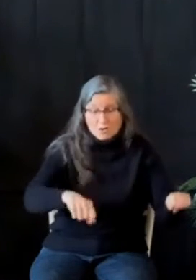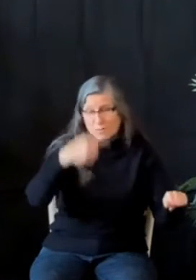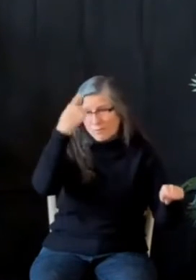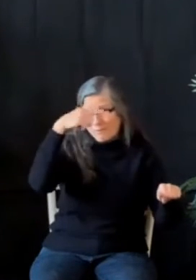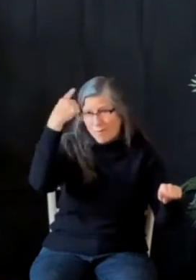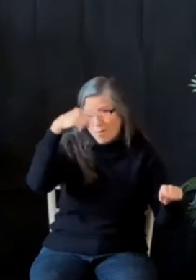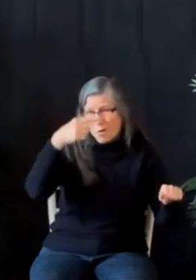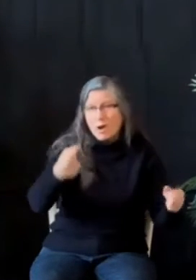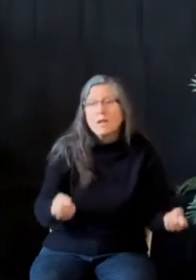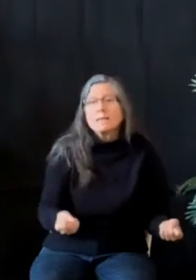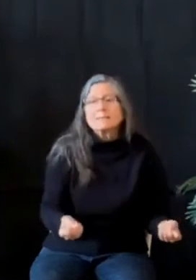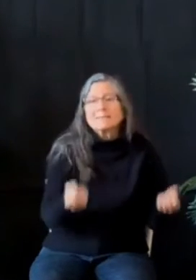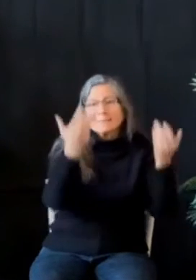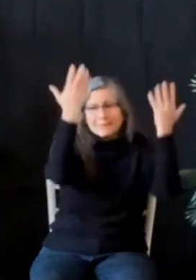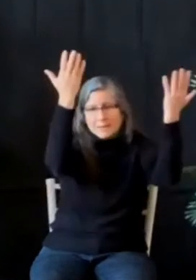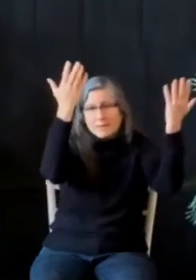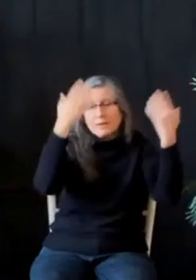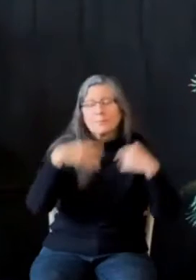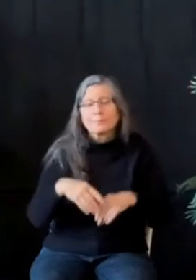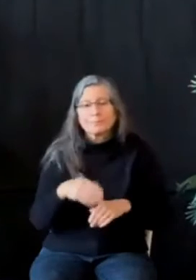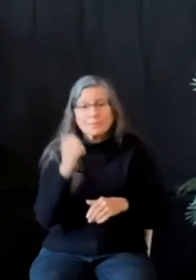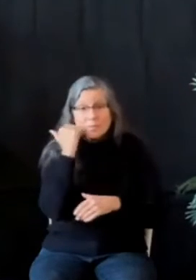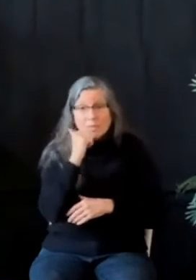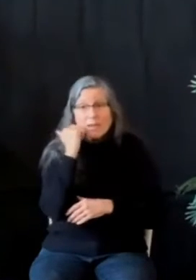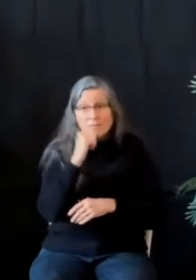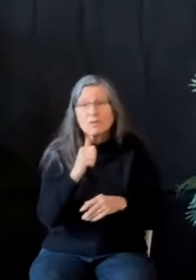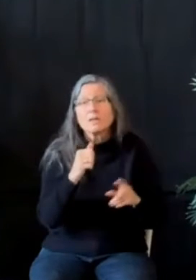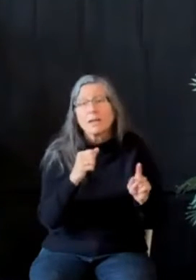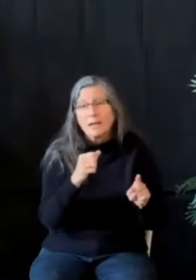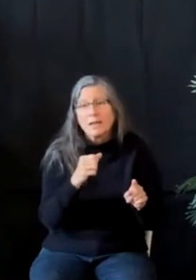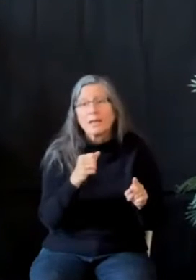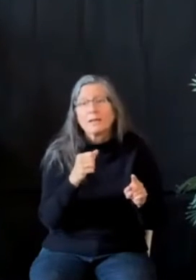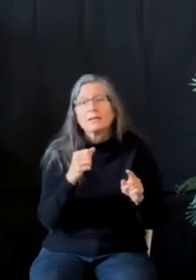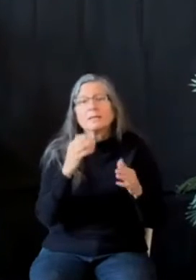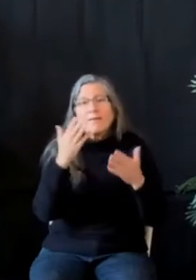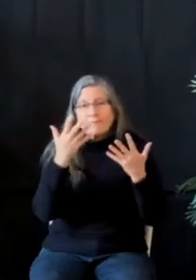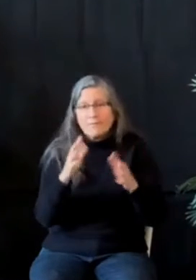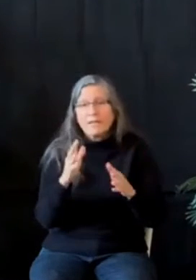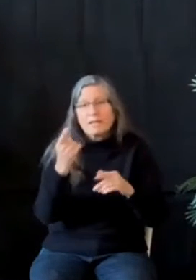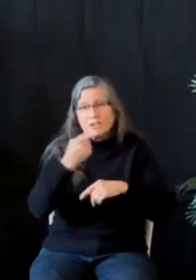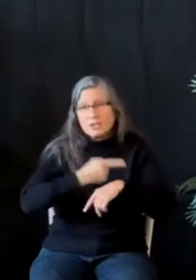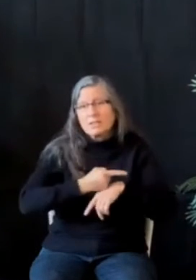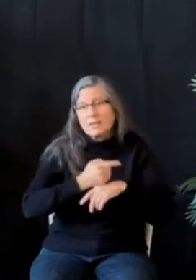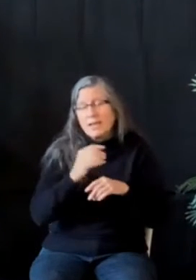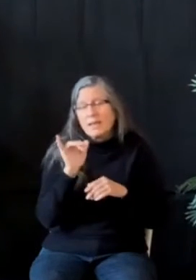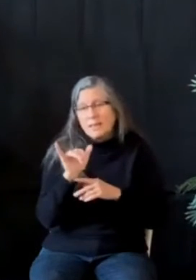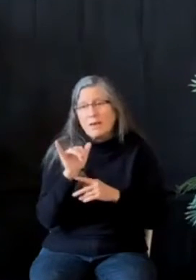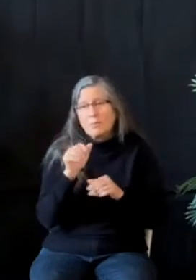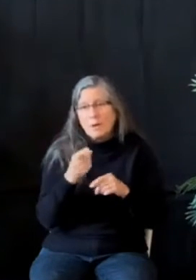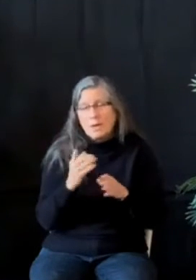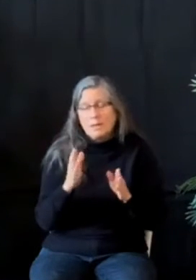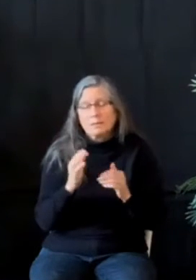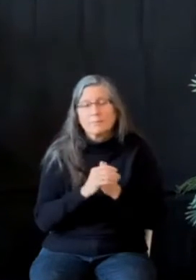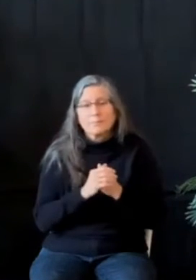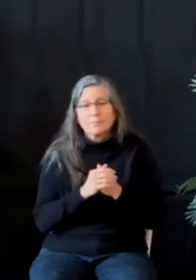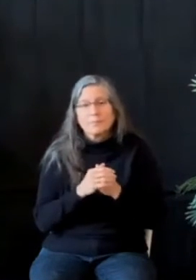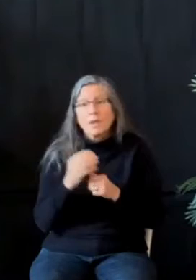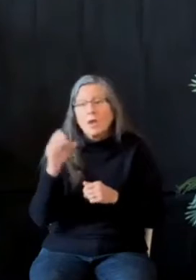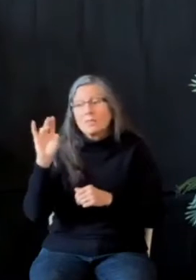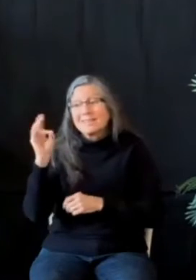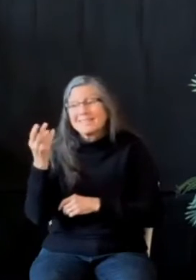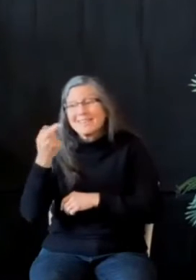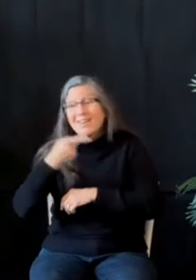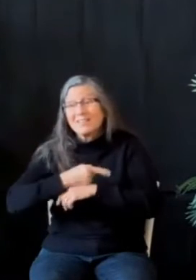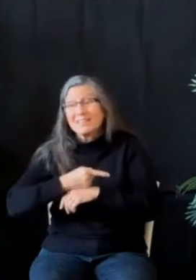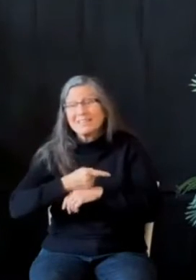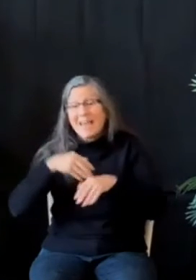And thereby they started new flames each day, and then at the end of the day they would do that. But on the seventh day, they would actually march